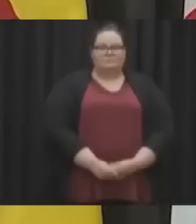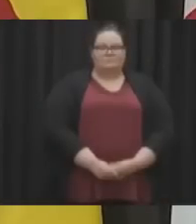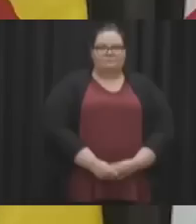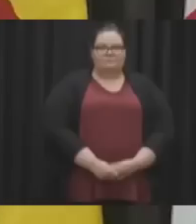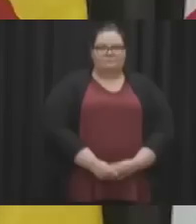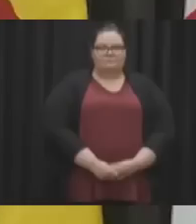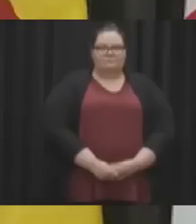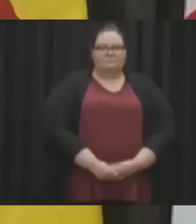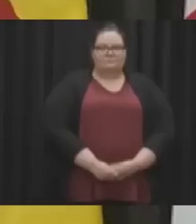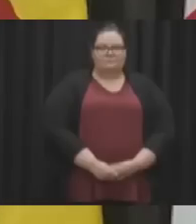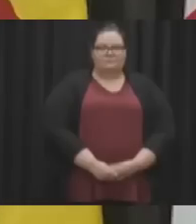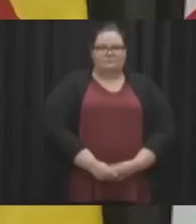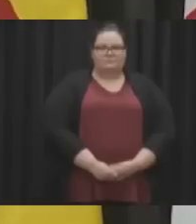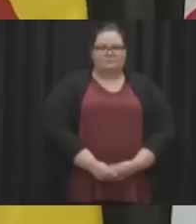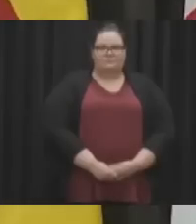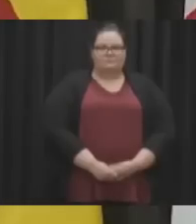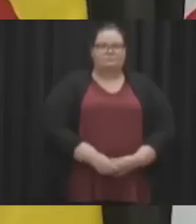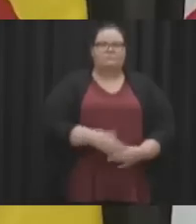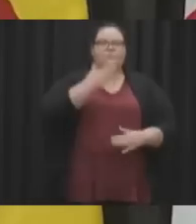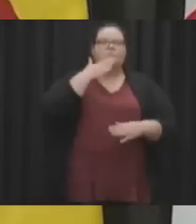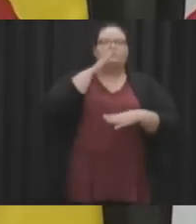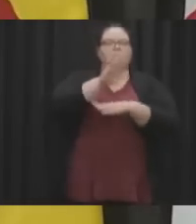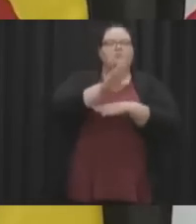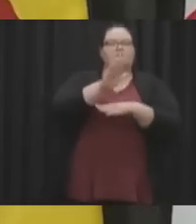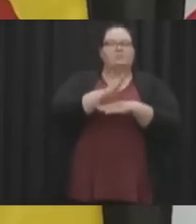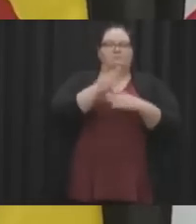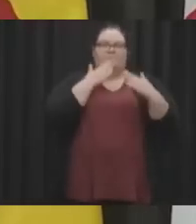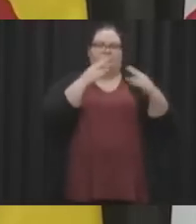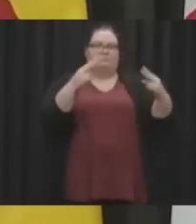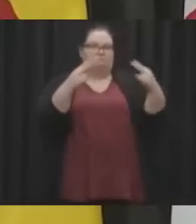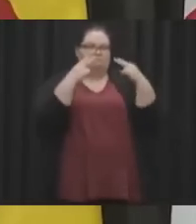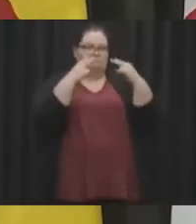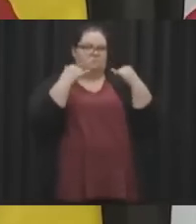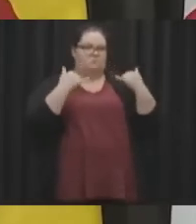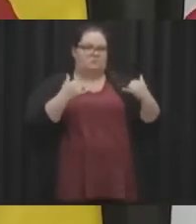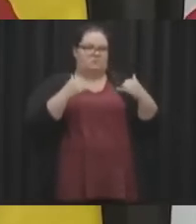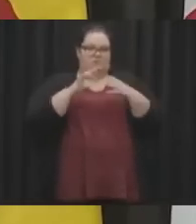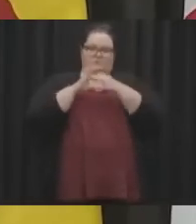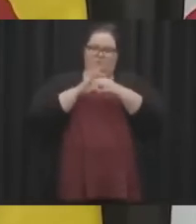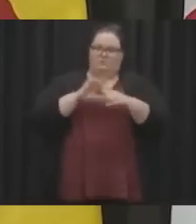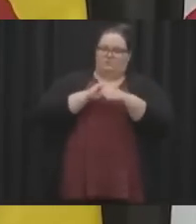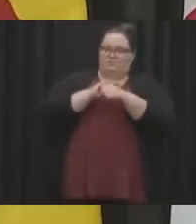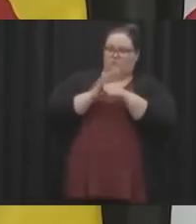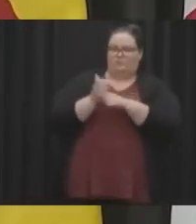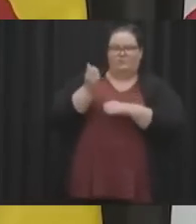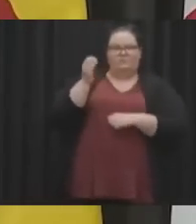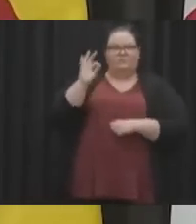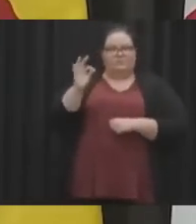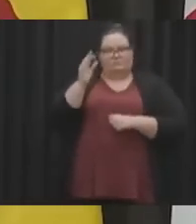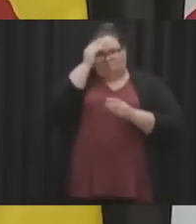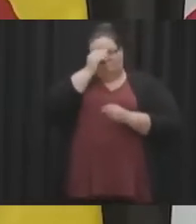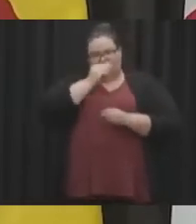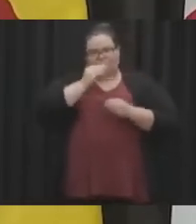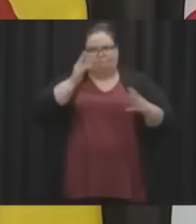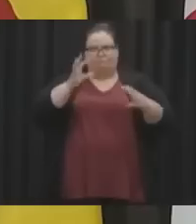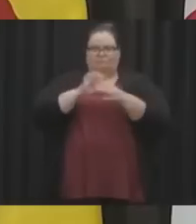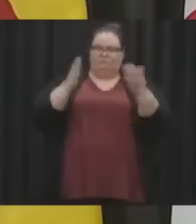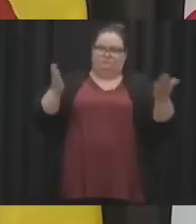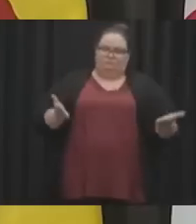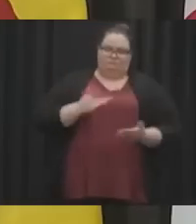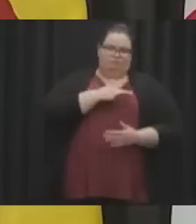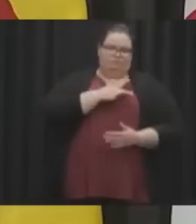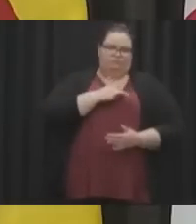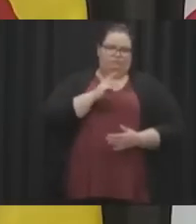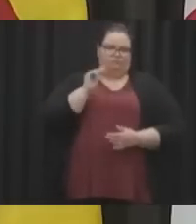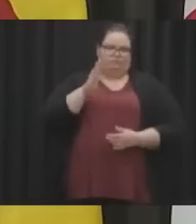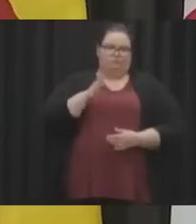Childhood Development. Les porte-parole aujourd'hui sont le médecin hygiéniste en chef, le Dr. Jennifer Russell, et le ministre